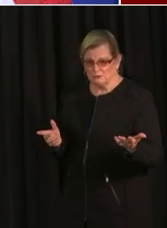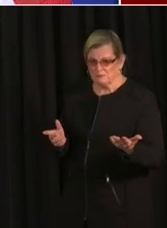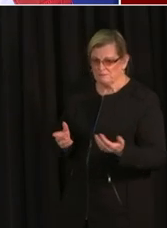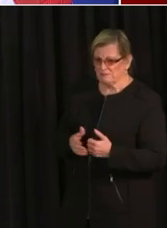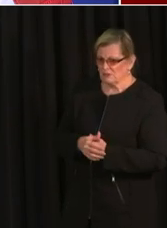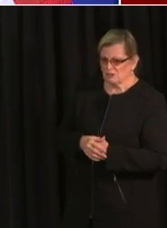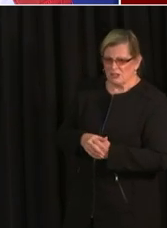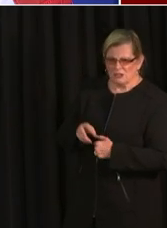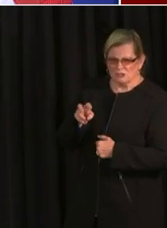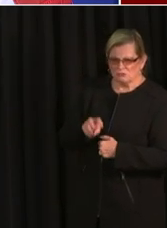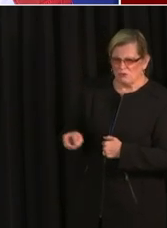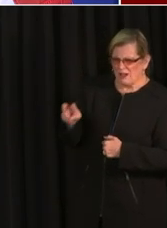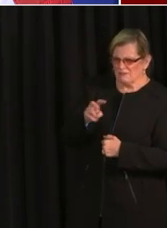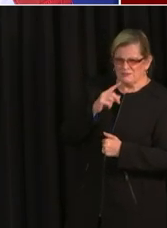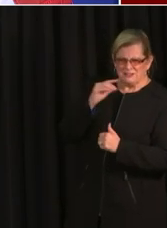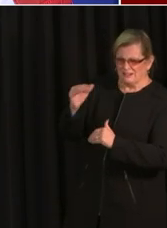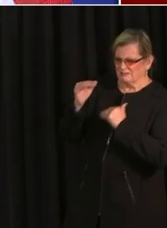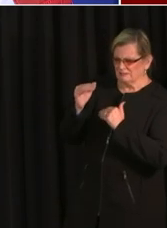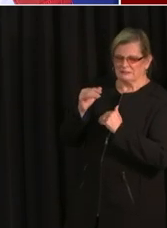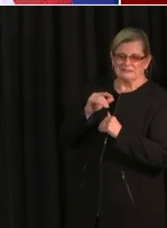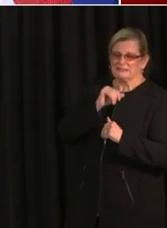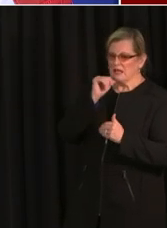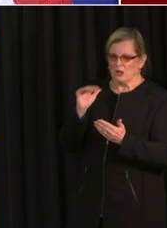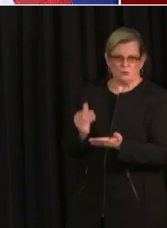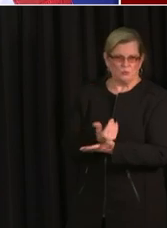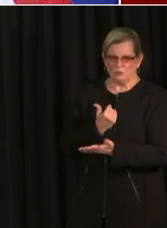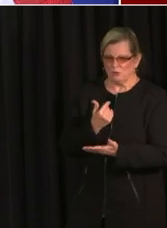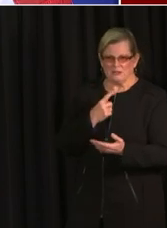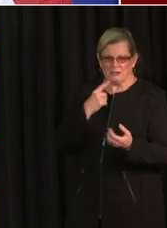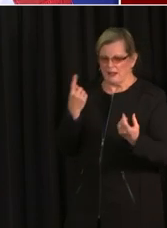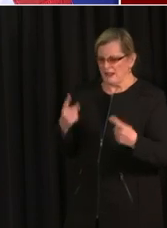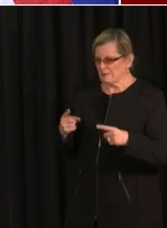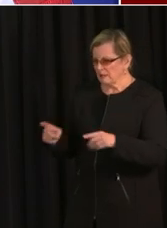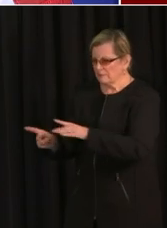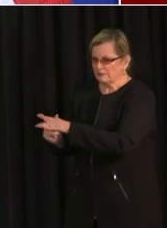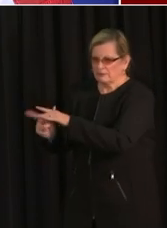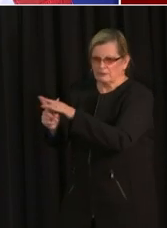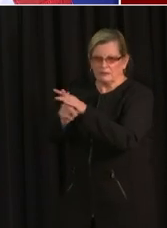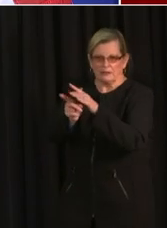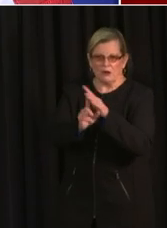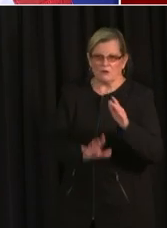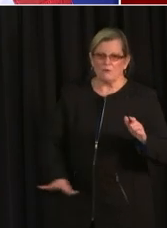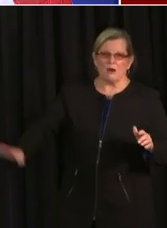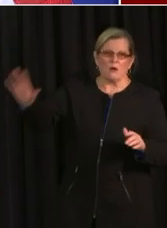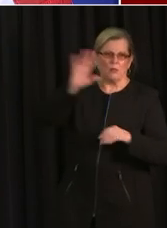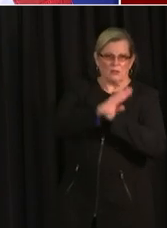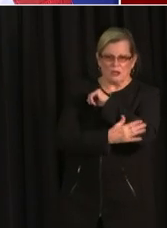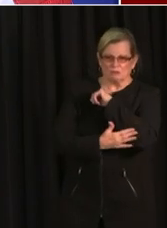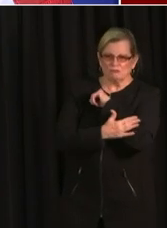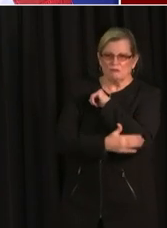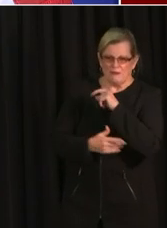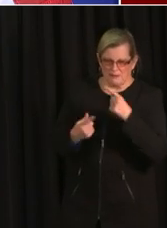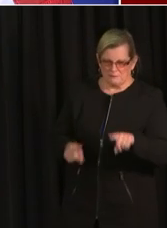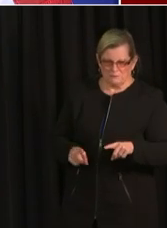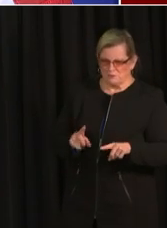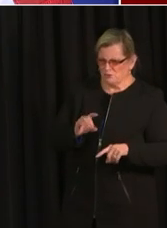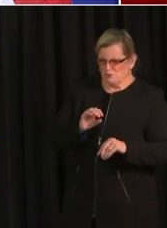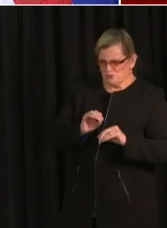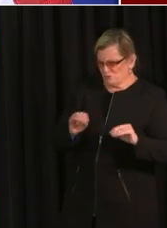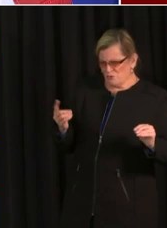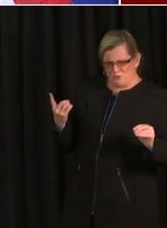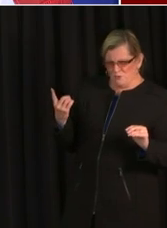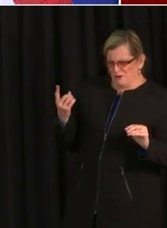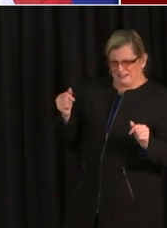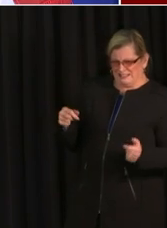new. We see states around the country who have already implemented it. There's nobody standing